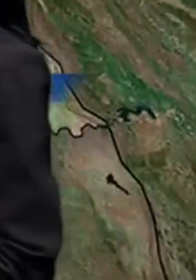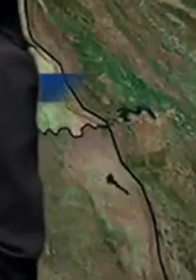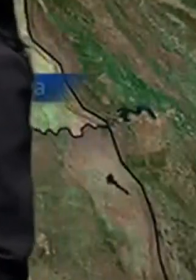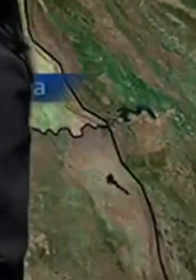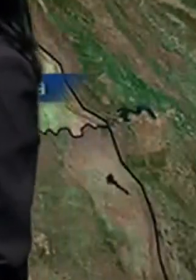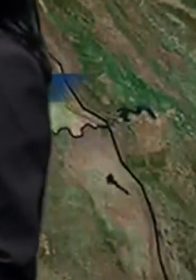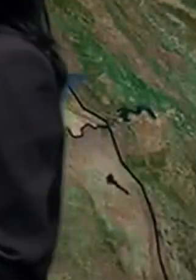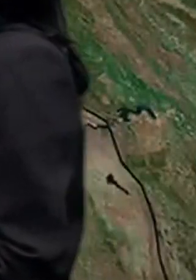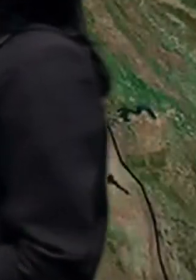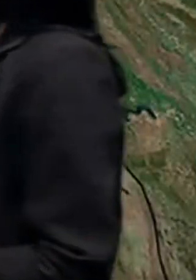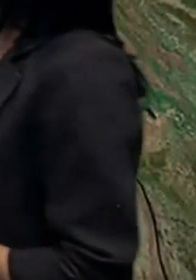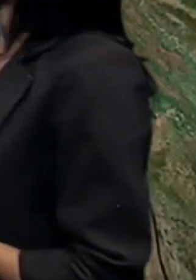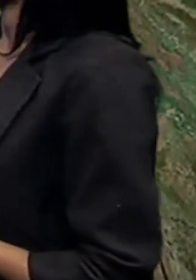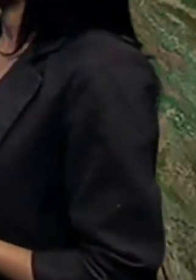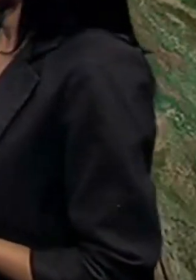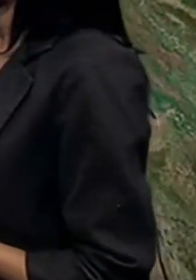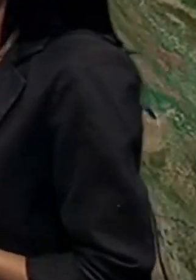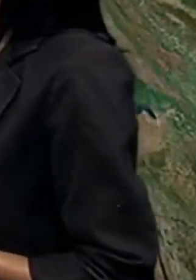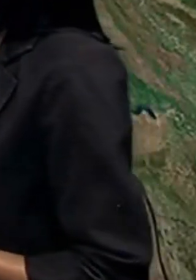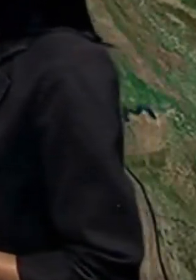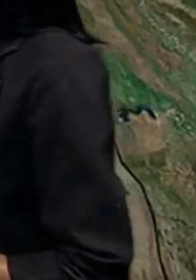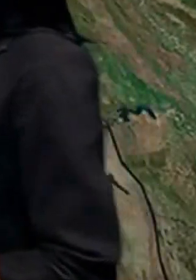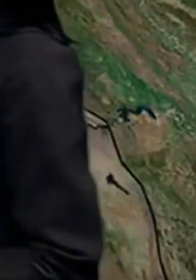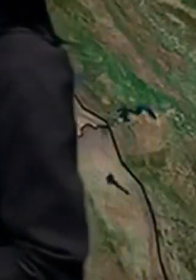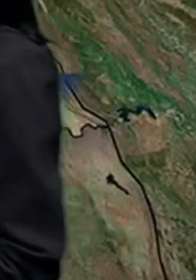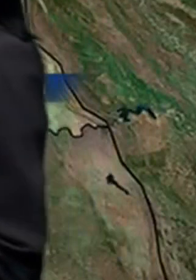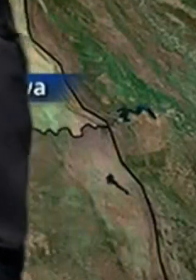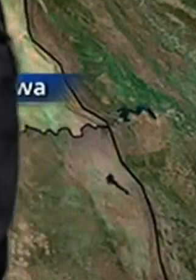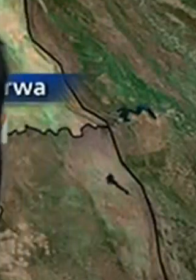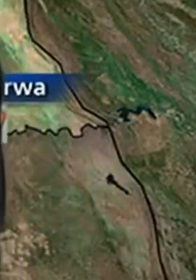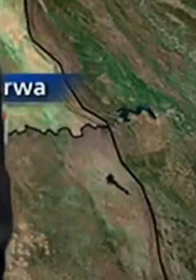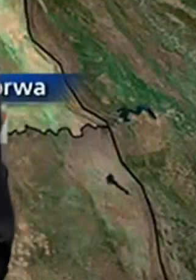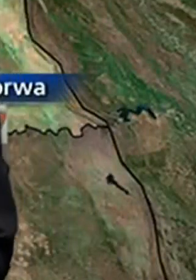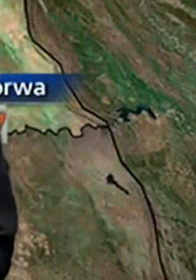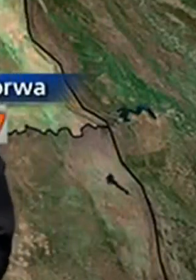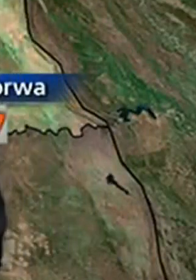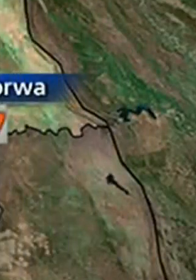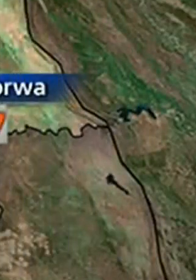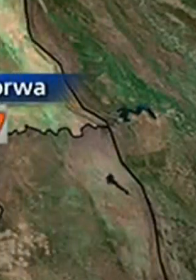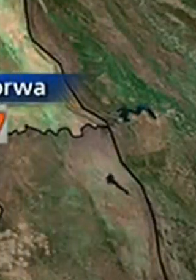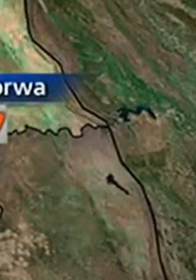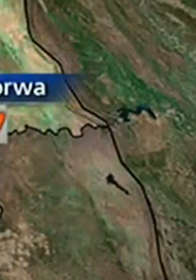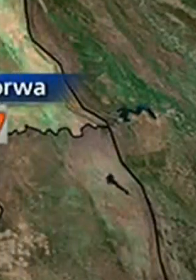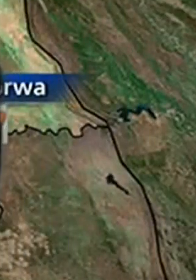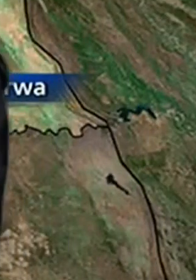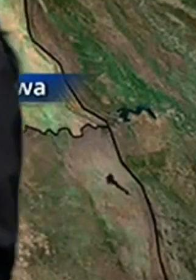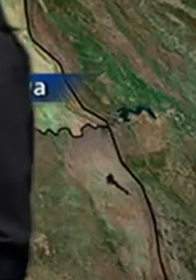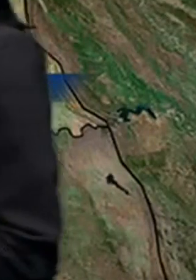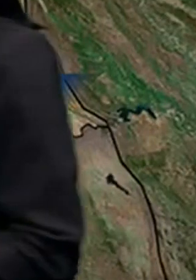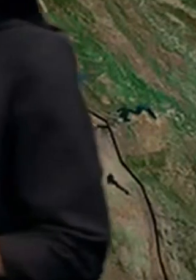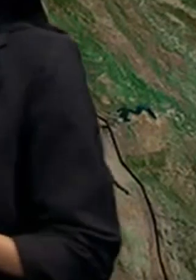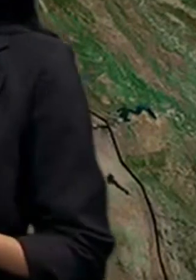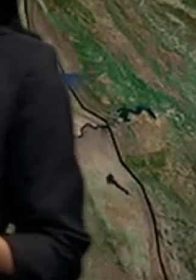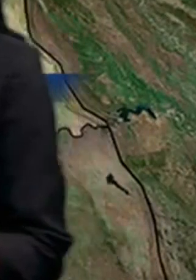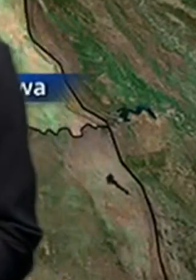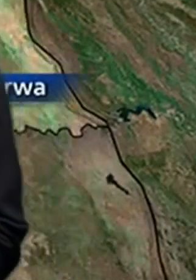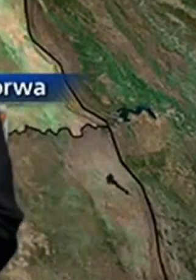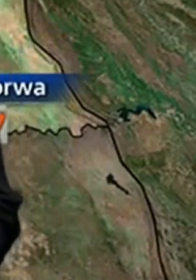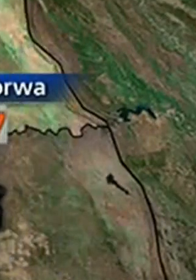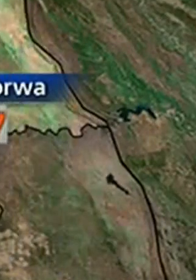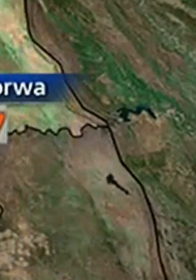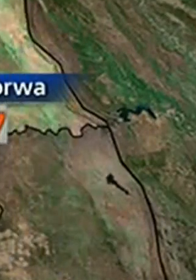Thapameng Limpopo le teng go tla nna le tlhabo letsatsi Polokwane ka digata di le 14 go a go di le 30 pedi mo Thapameng le